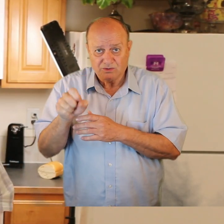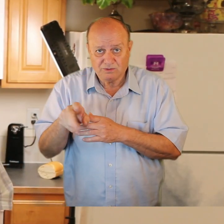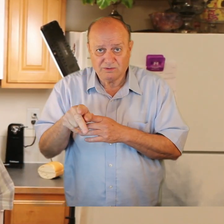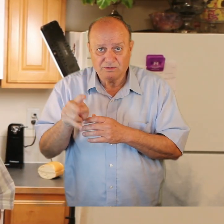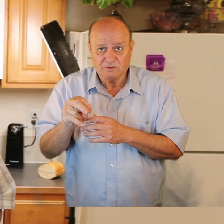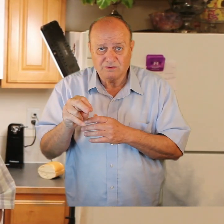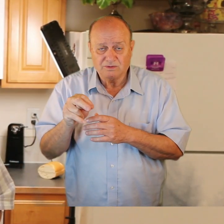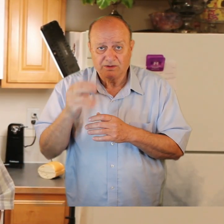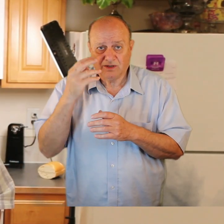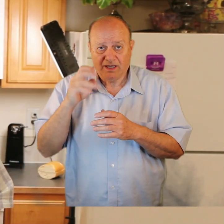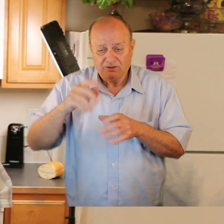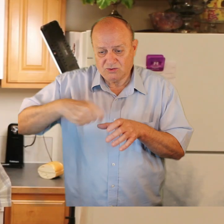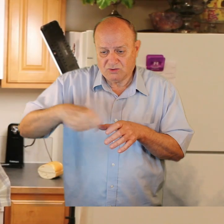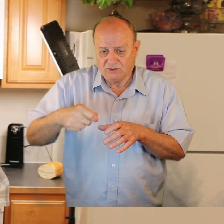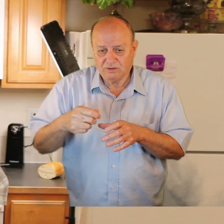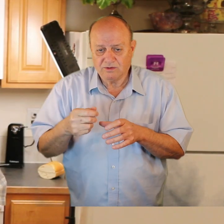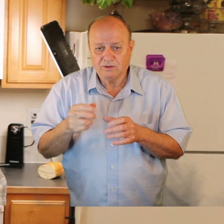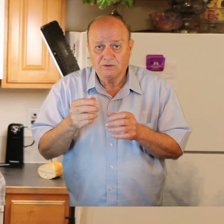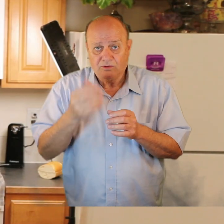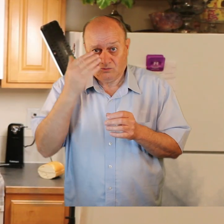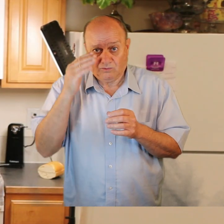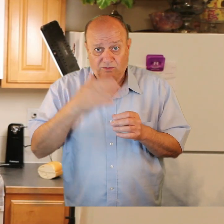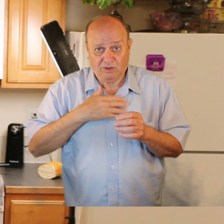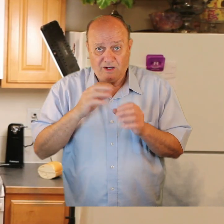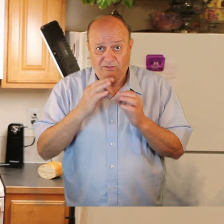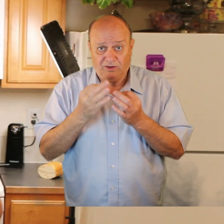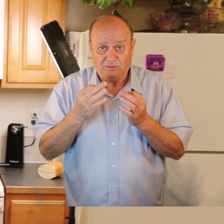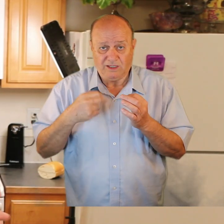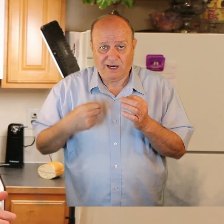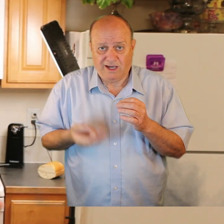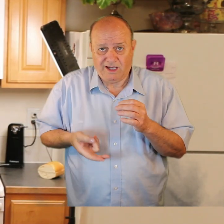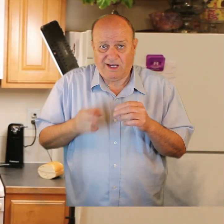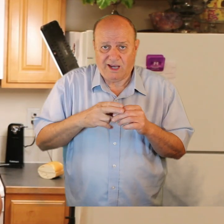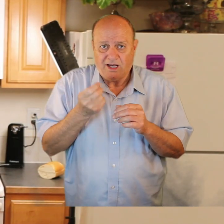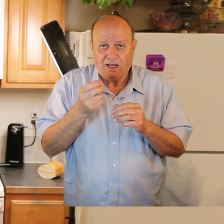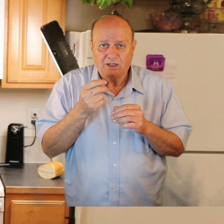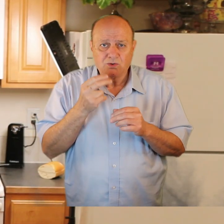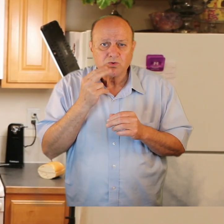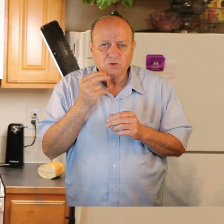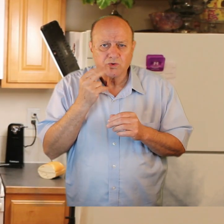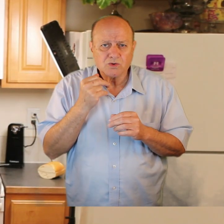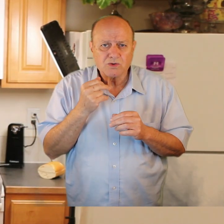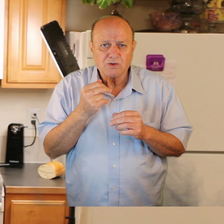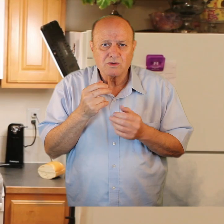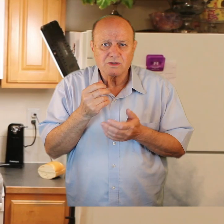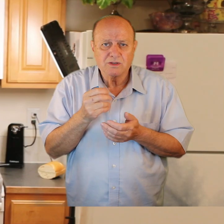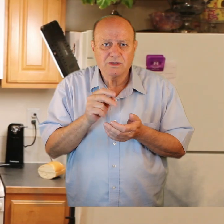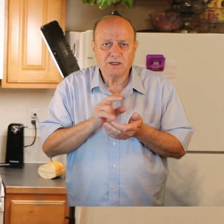now. Many times with my family, I add a little bit of sugar. It kind of balances off and gives a